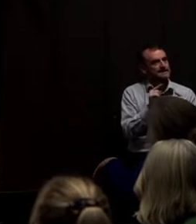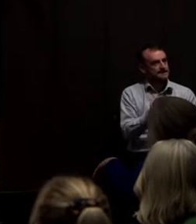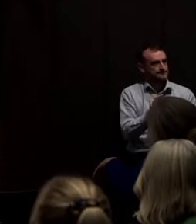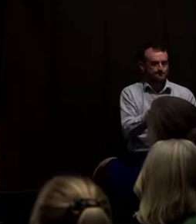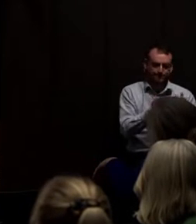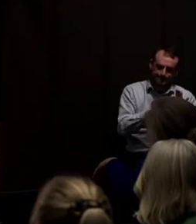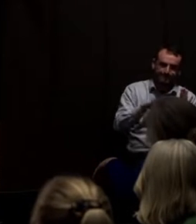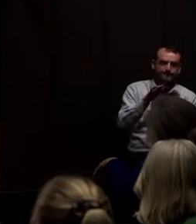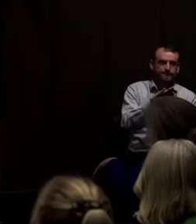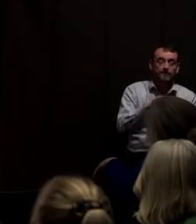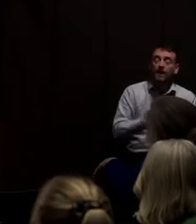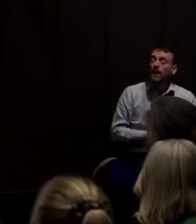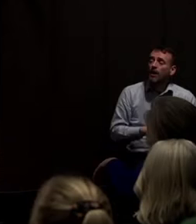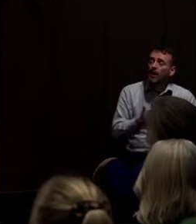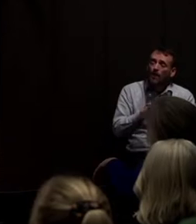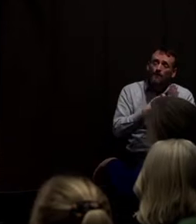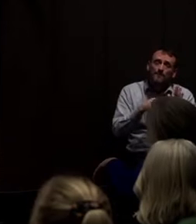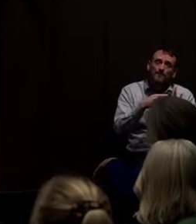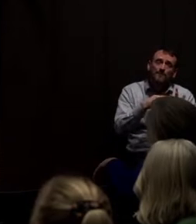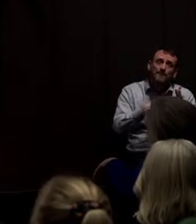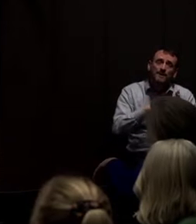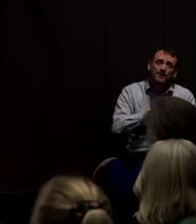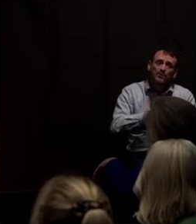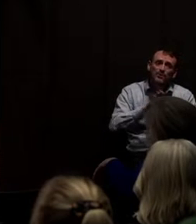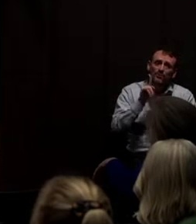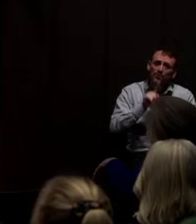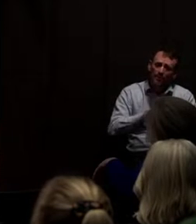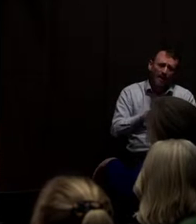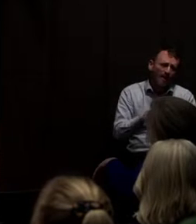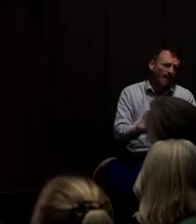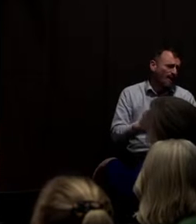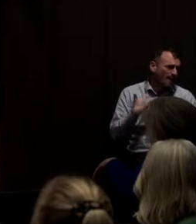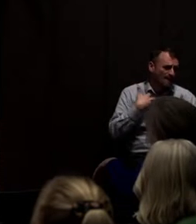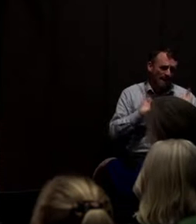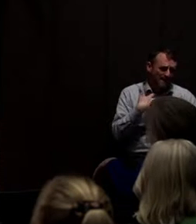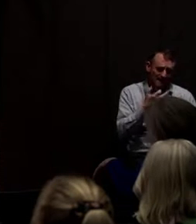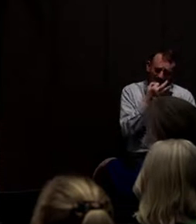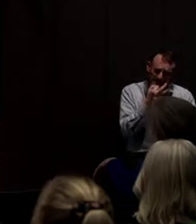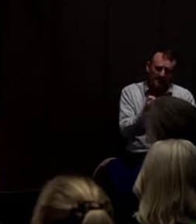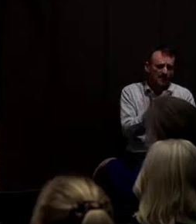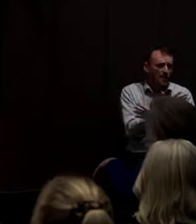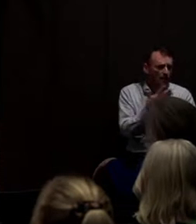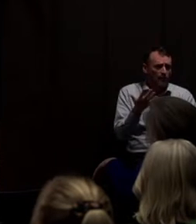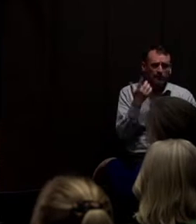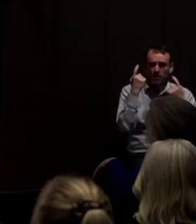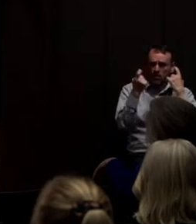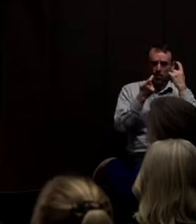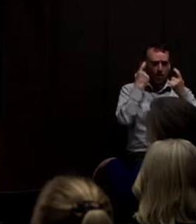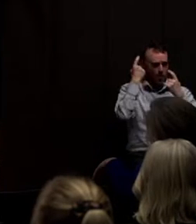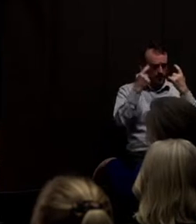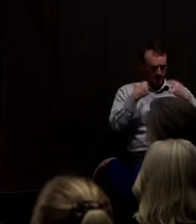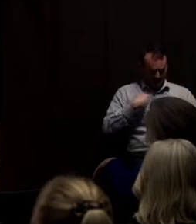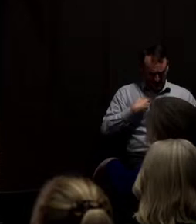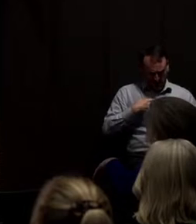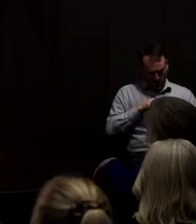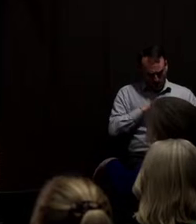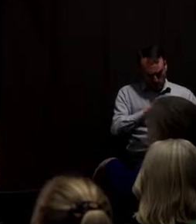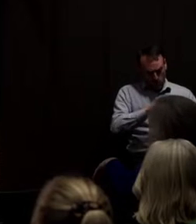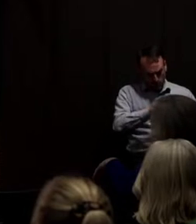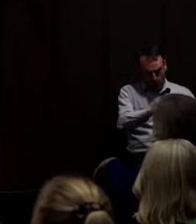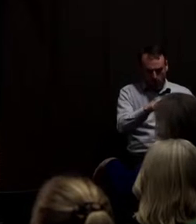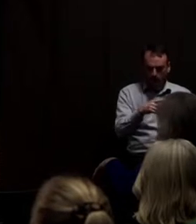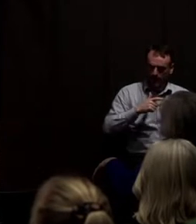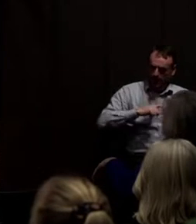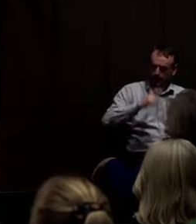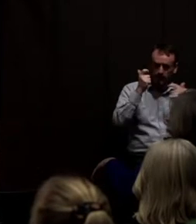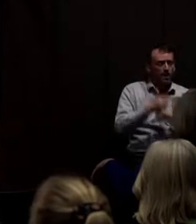Me too, that was fascinating. Thank you so much. There's so many ideas and thoughts that at least I'm going to be mulling on over the next weeks and stuff. Yeah, thank you.